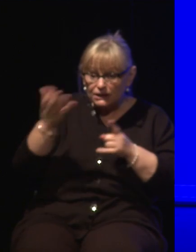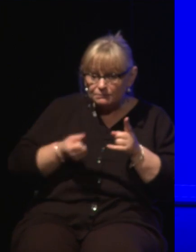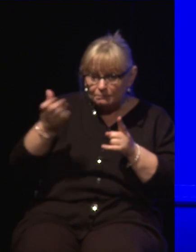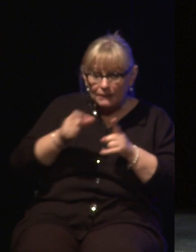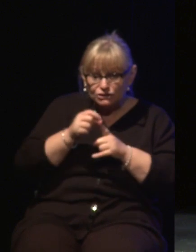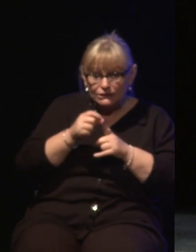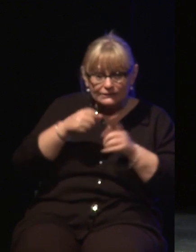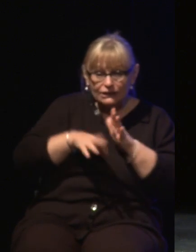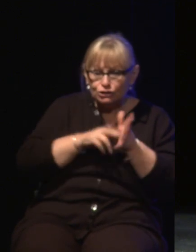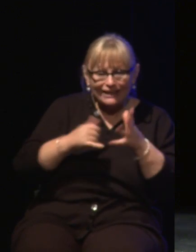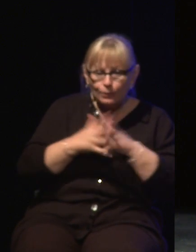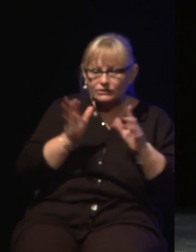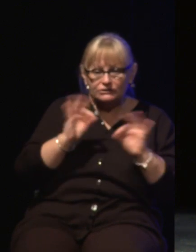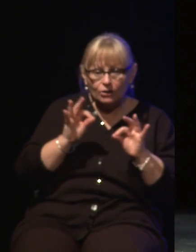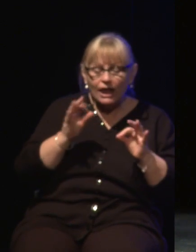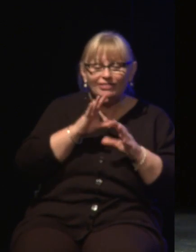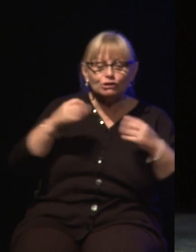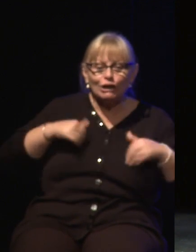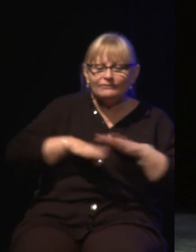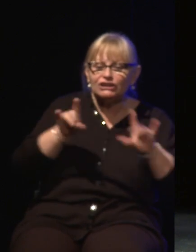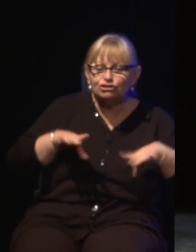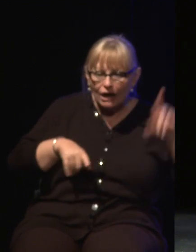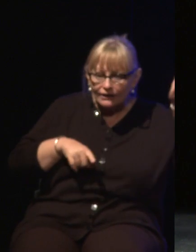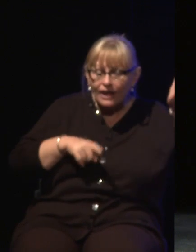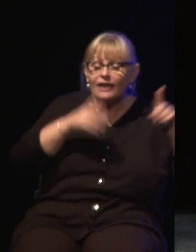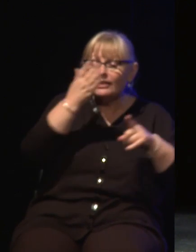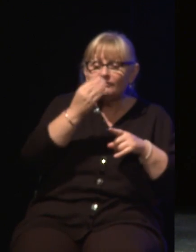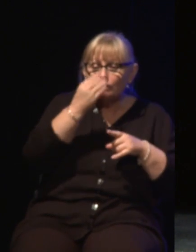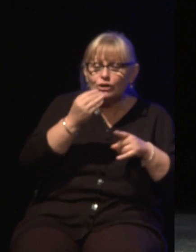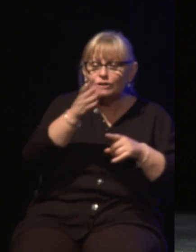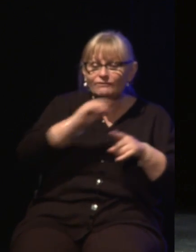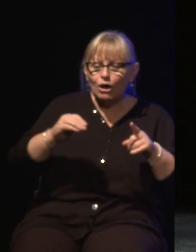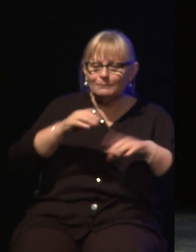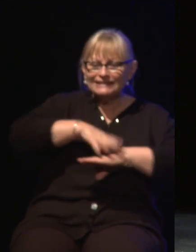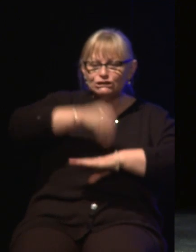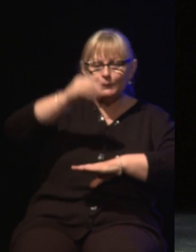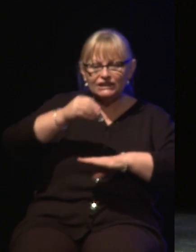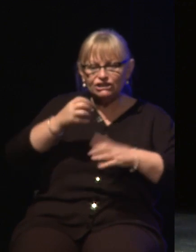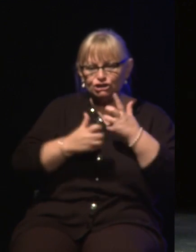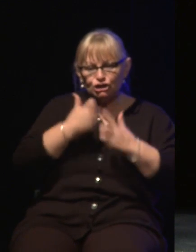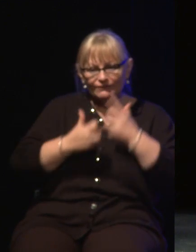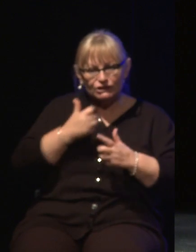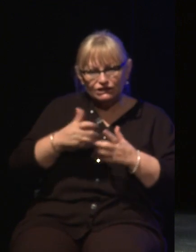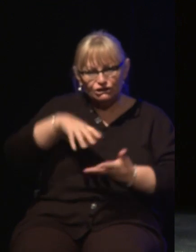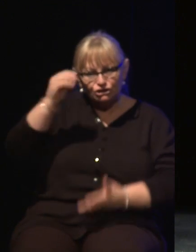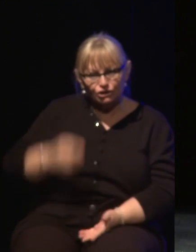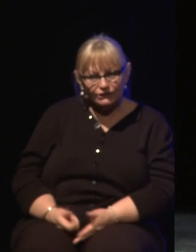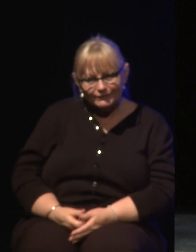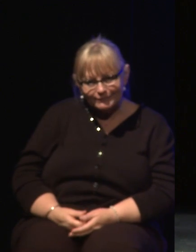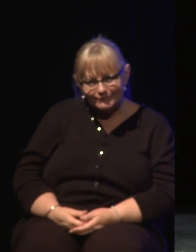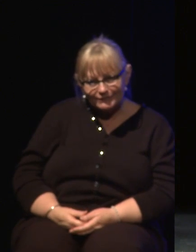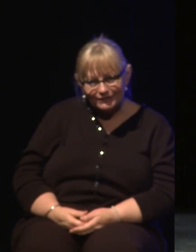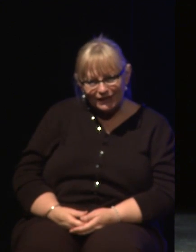South Wales. They're not actually in Australia. It's a picture of Swedish university students. But for the purposes